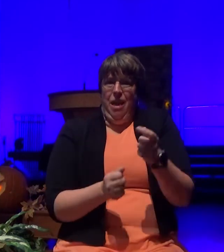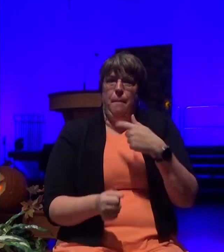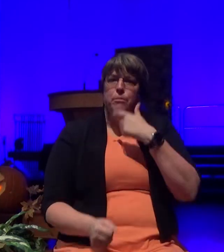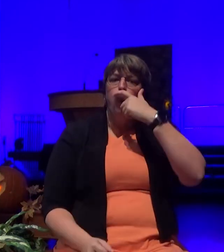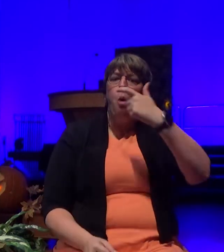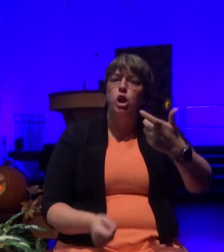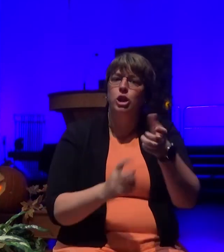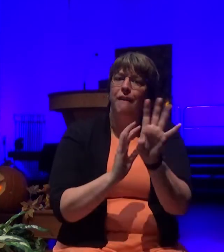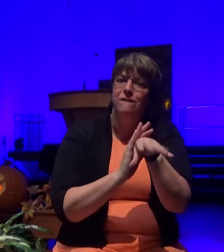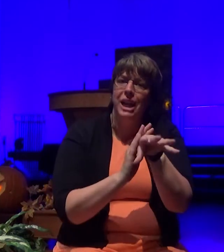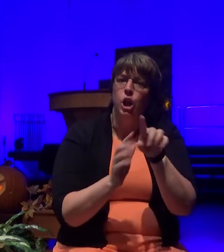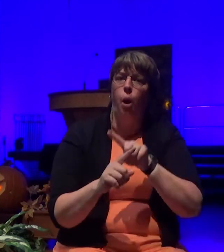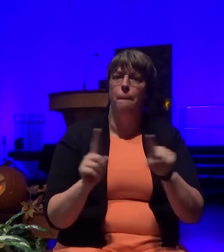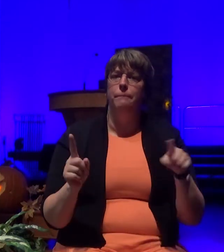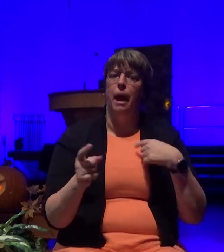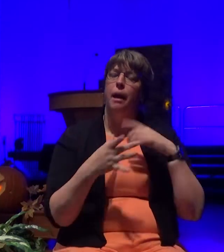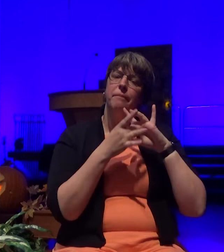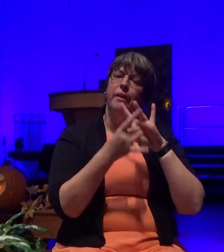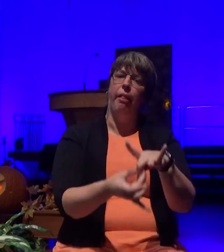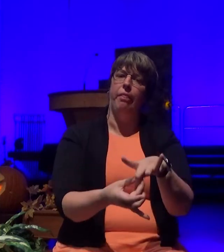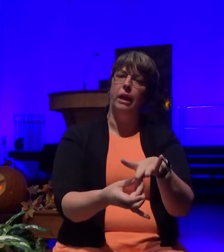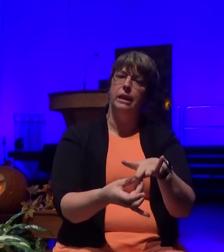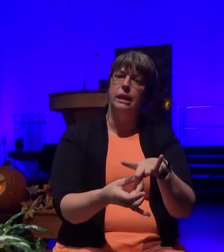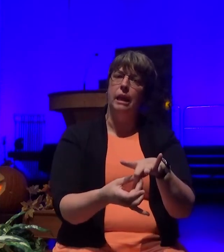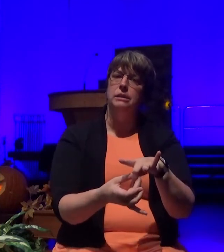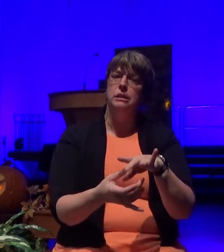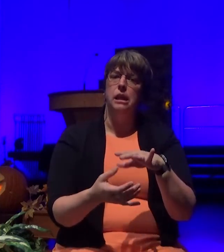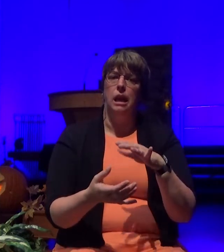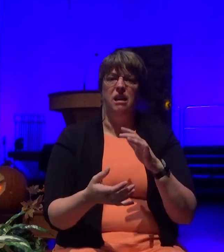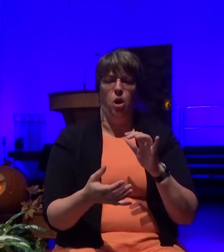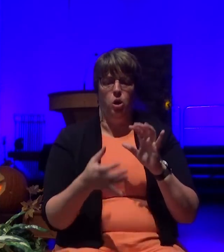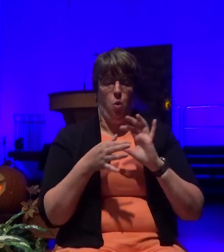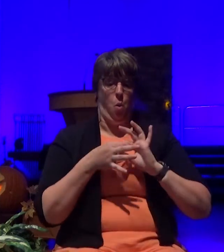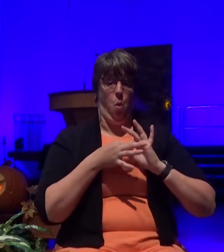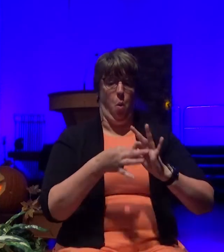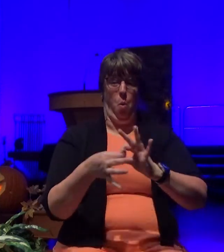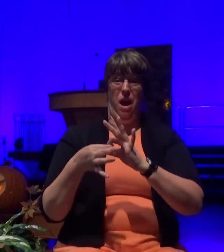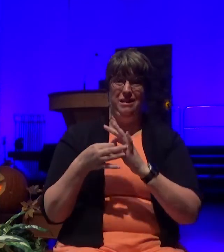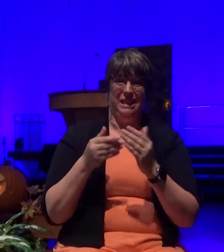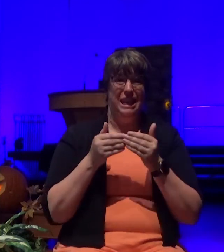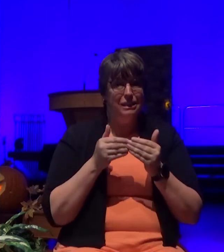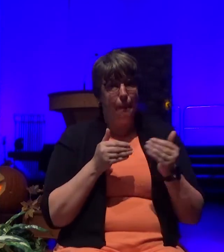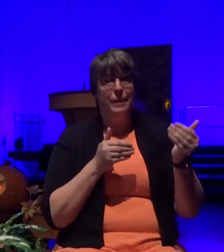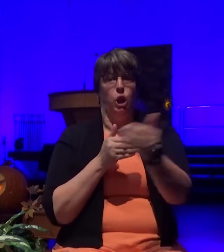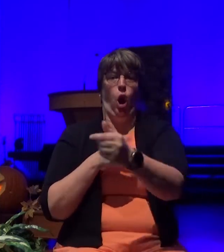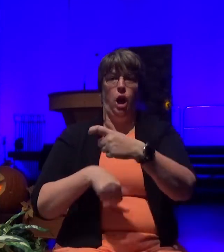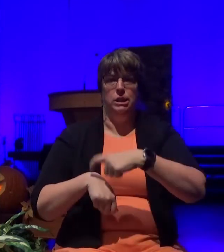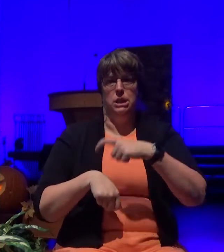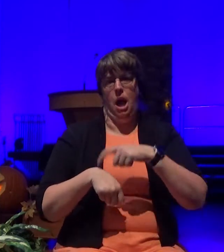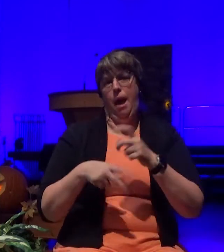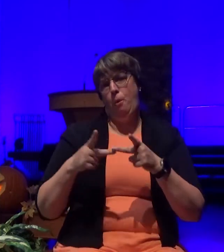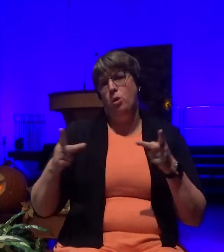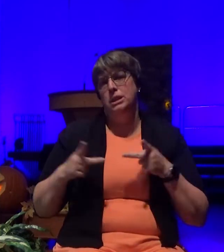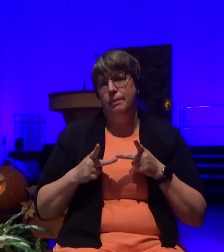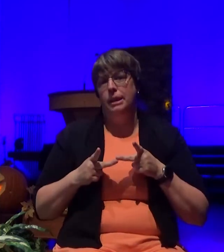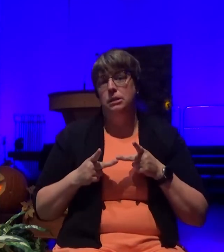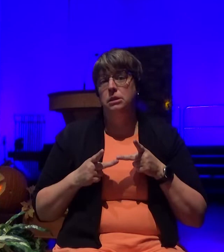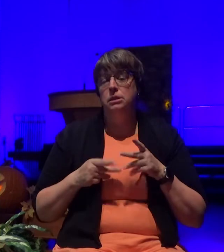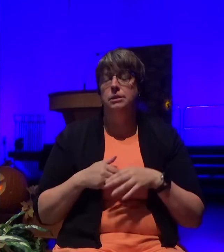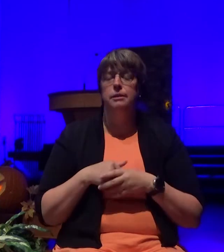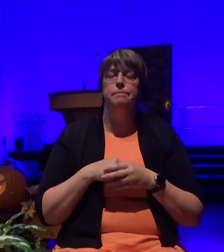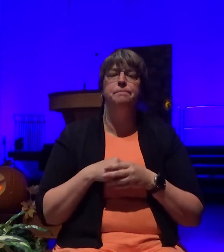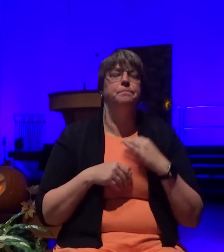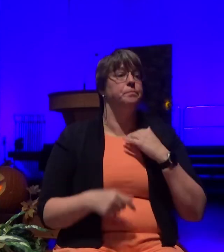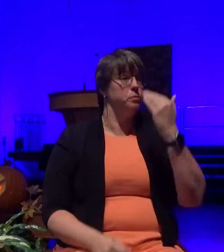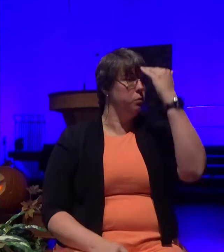I'm connected. So oneness is beyond time or space. You know that you're